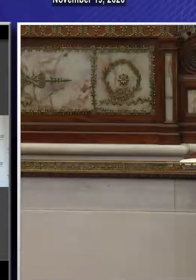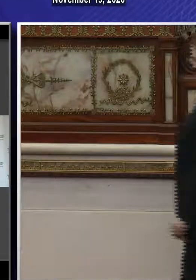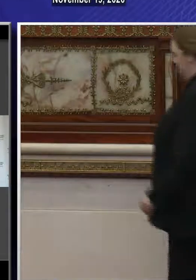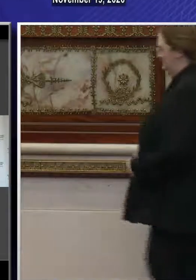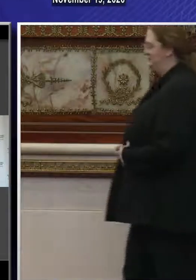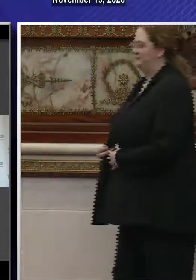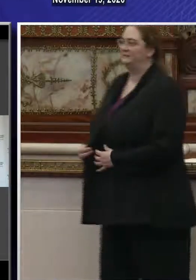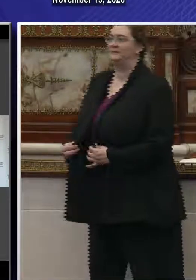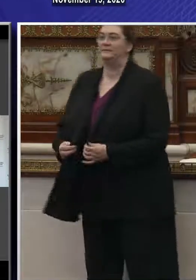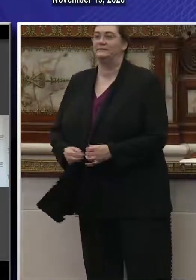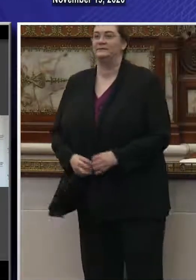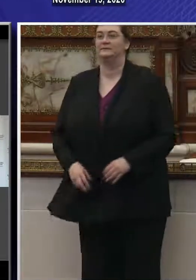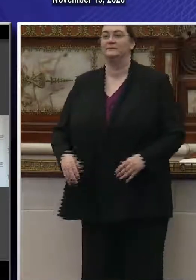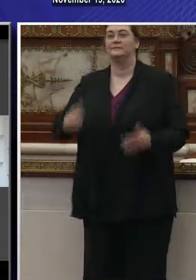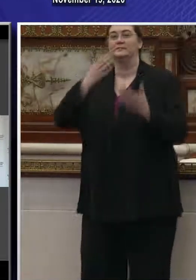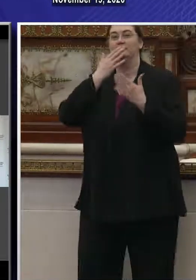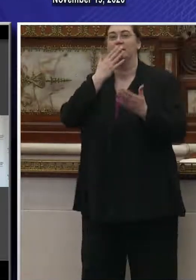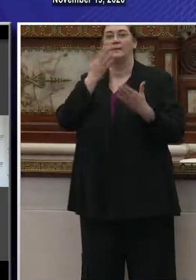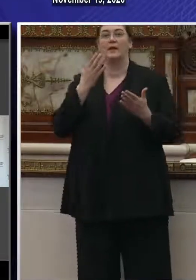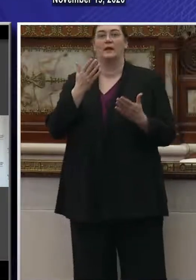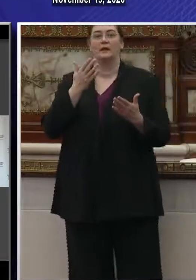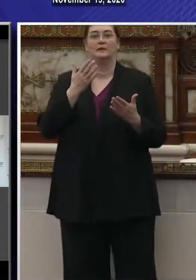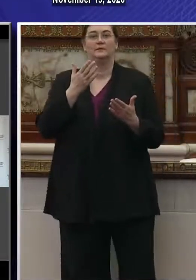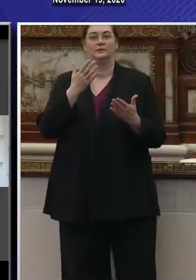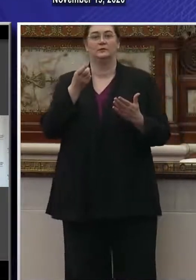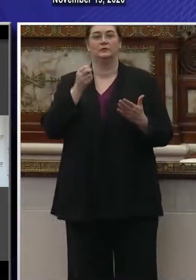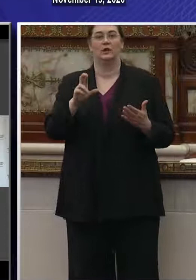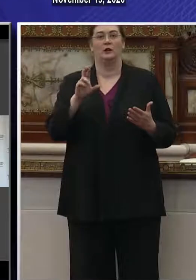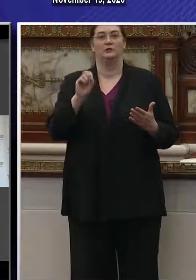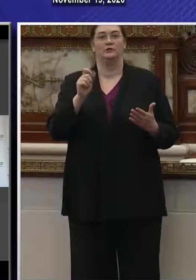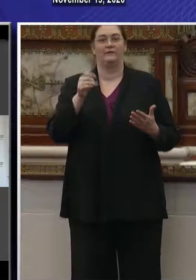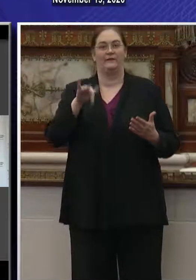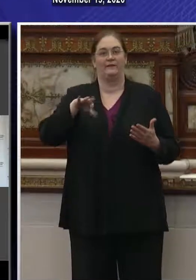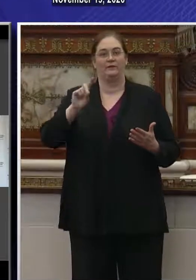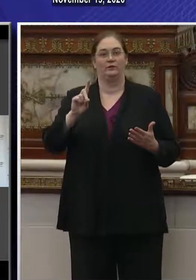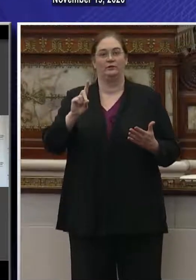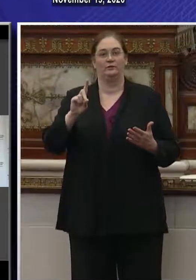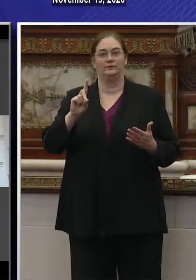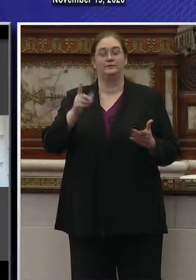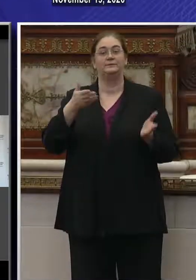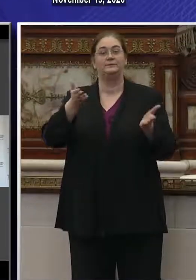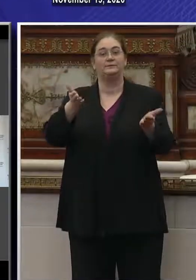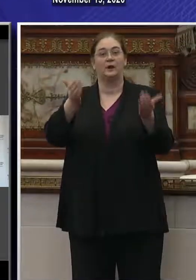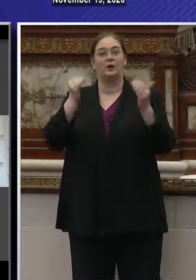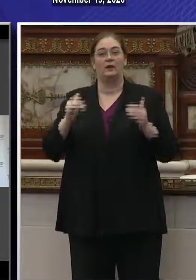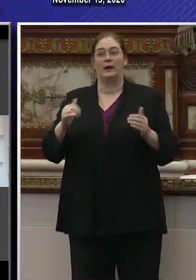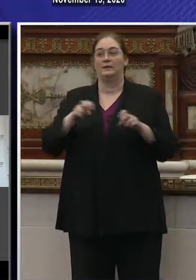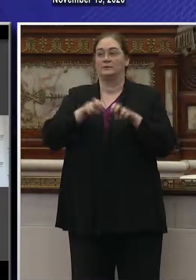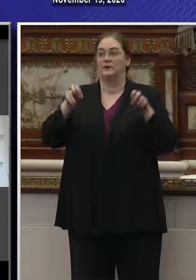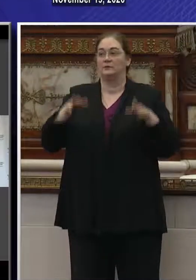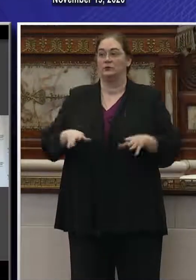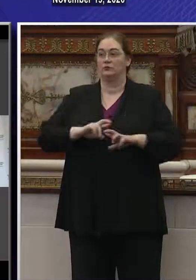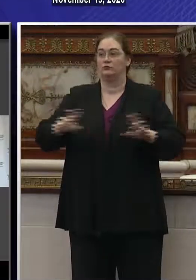Thank you, Dr. Stanford. Do we have our next panelist available to testify?